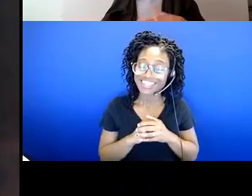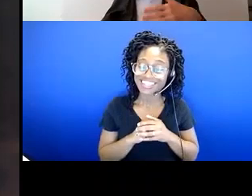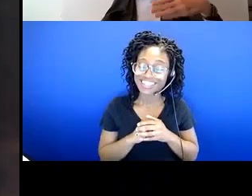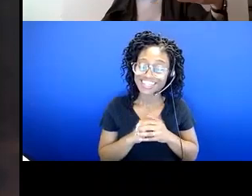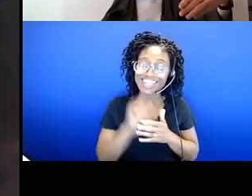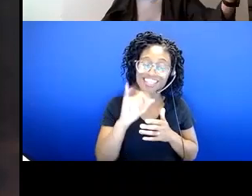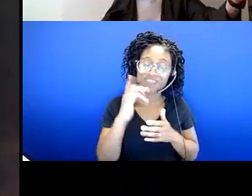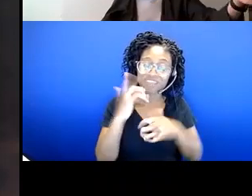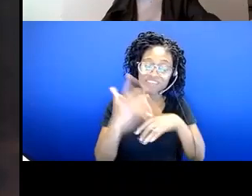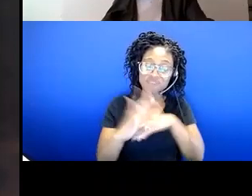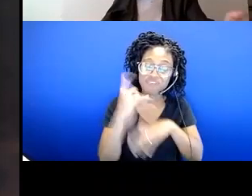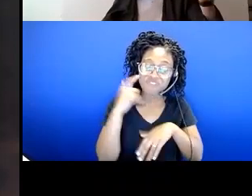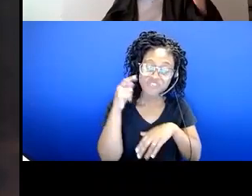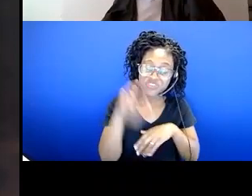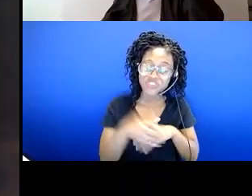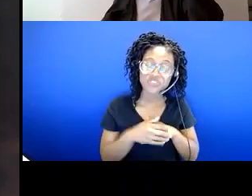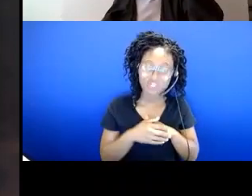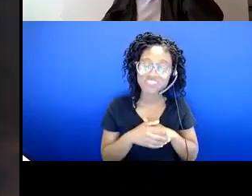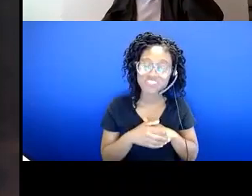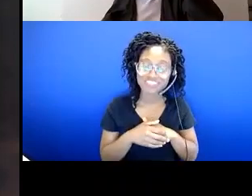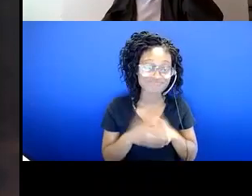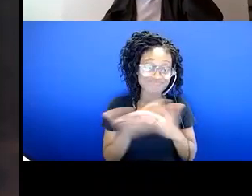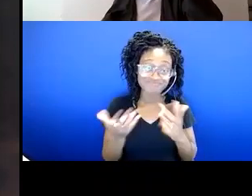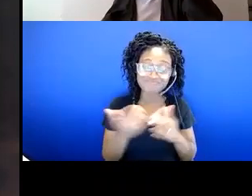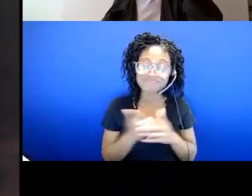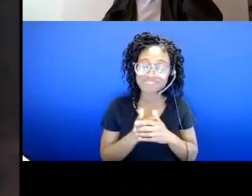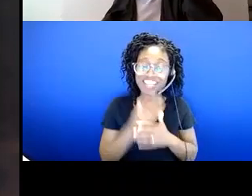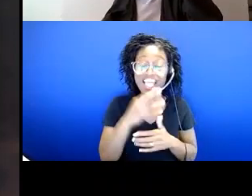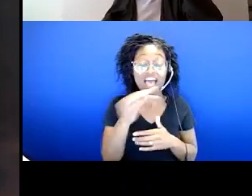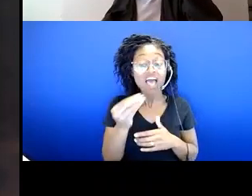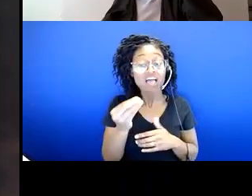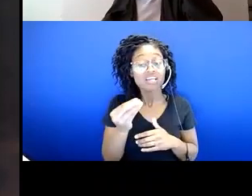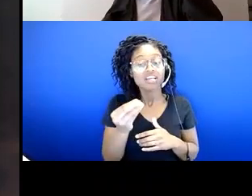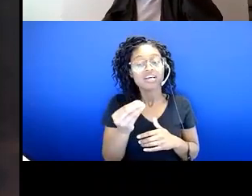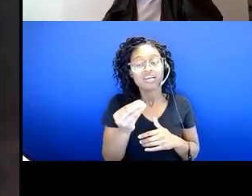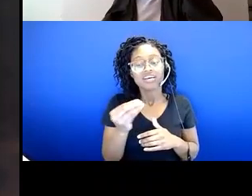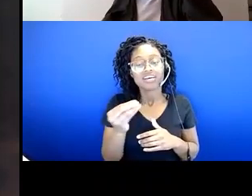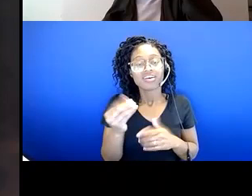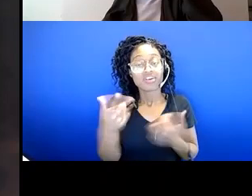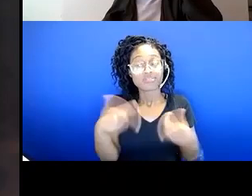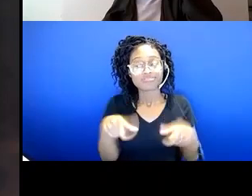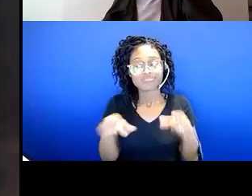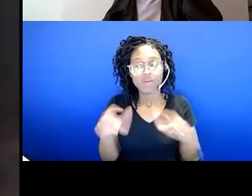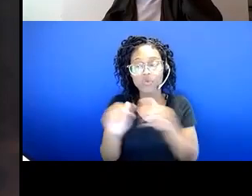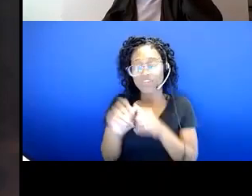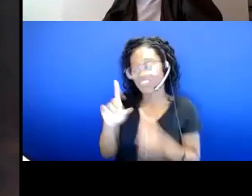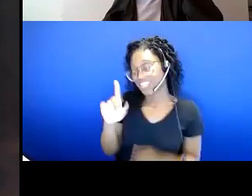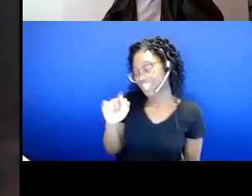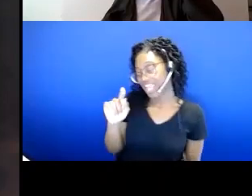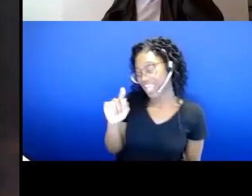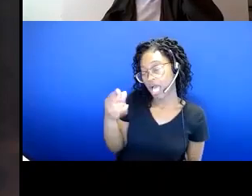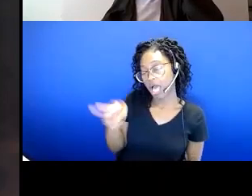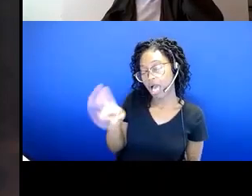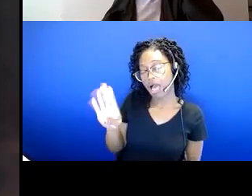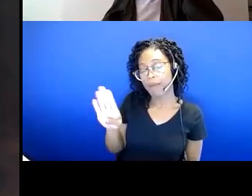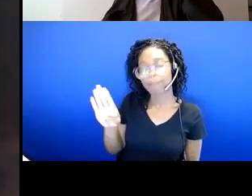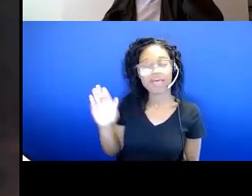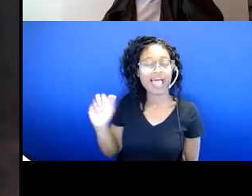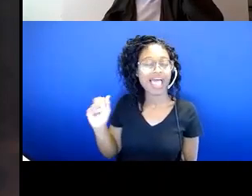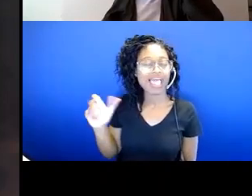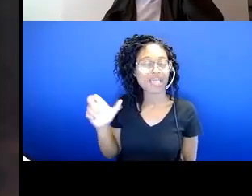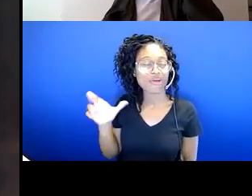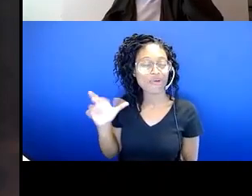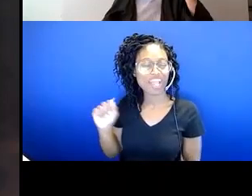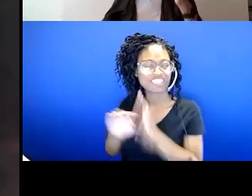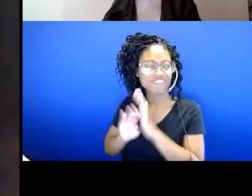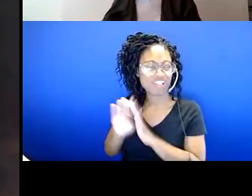available for year to year. And we'll be doing something rather parallel with the Data Hub AERA is developing